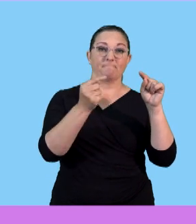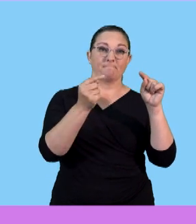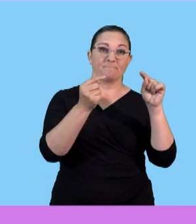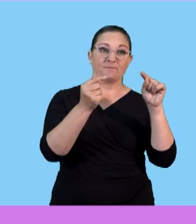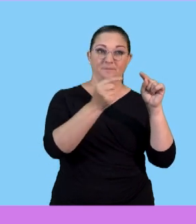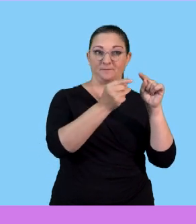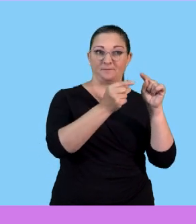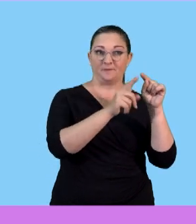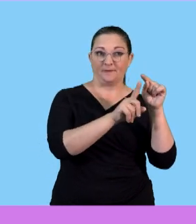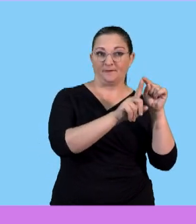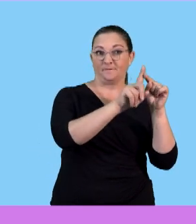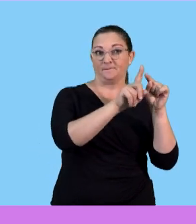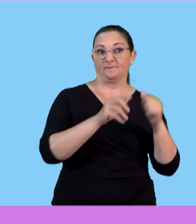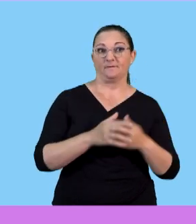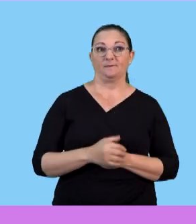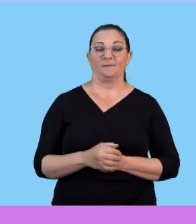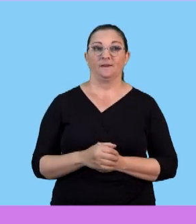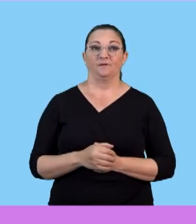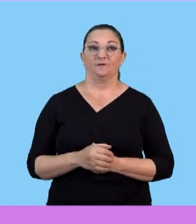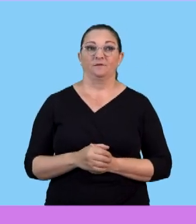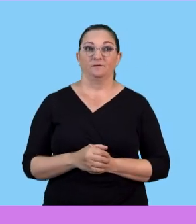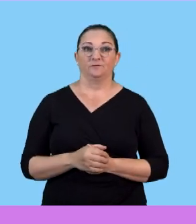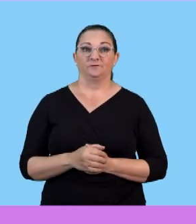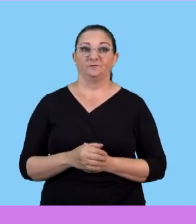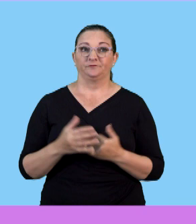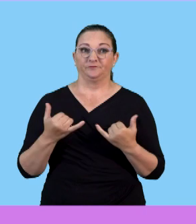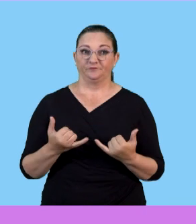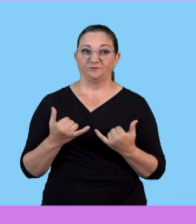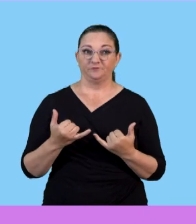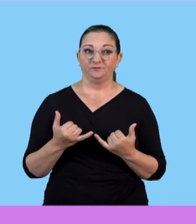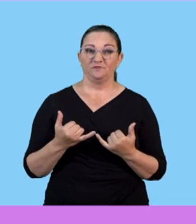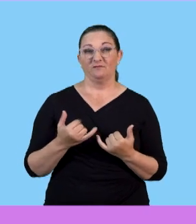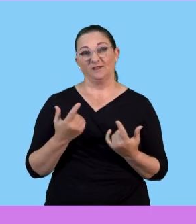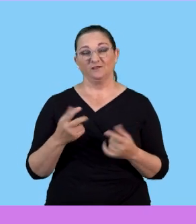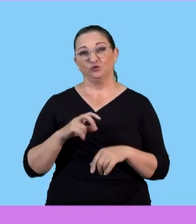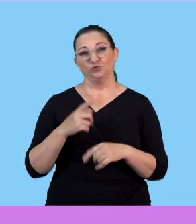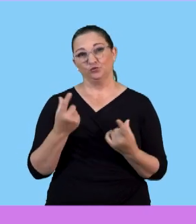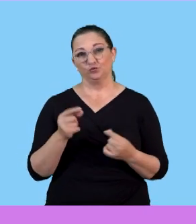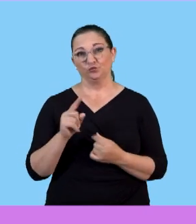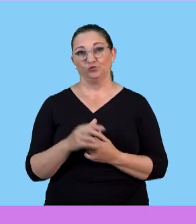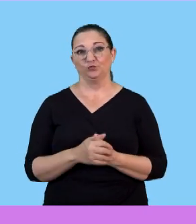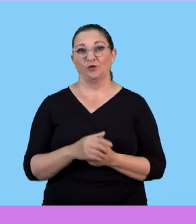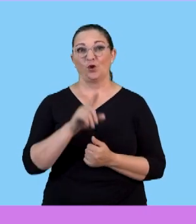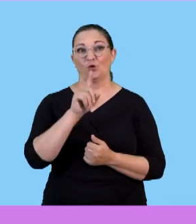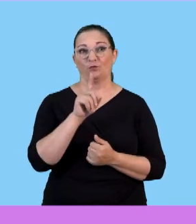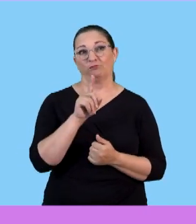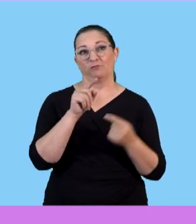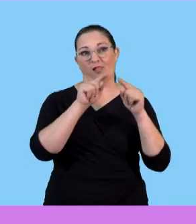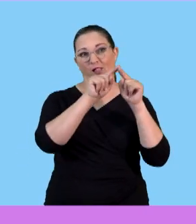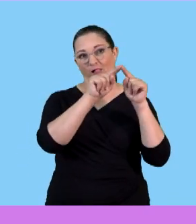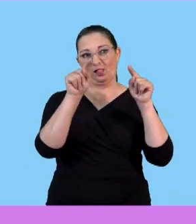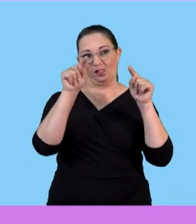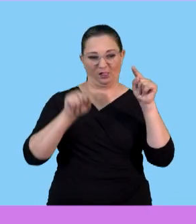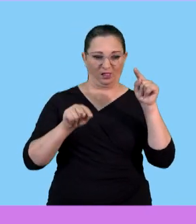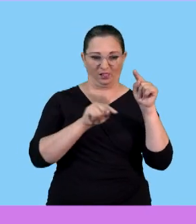up, and there, and there. So, what's going to happen is starting at one point, going